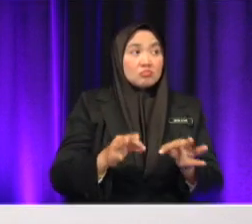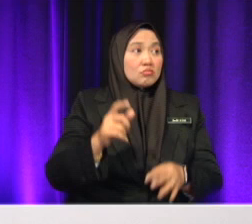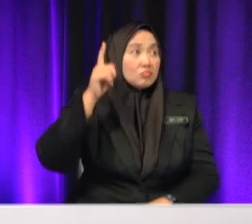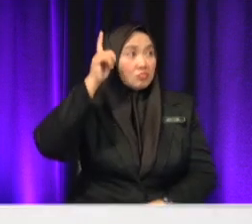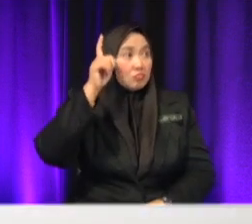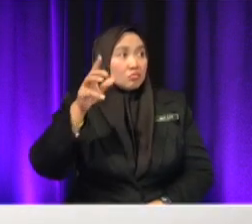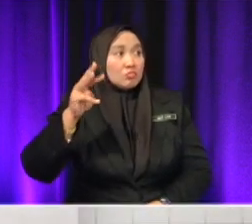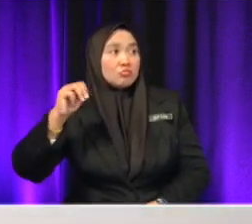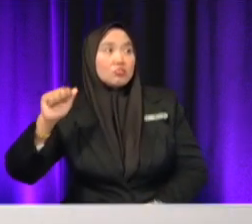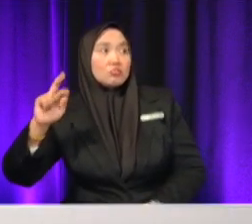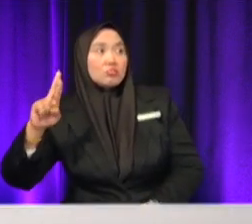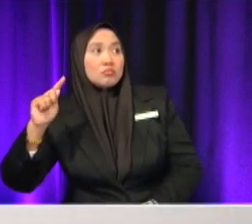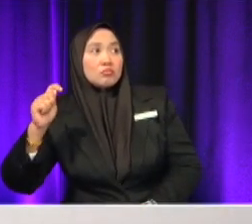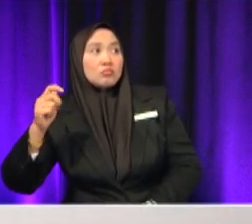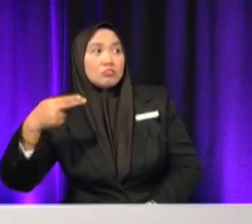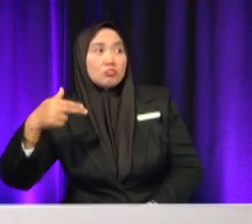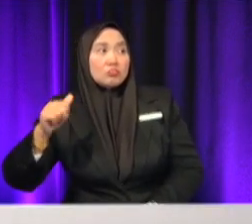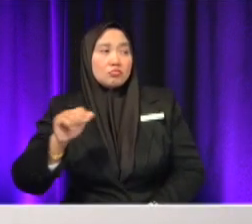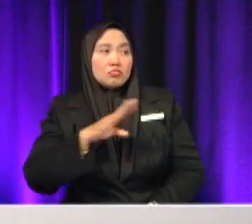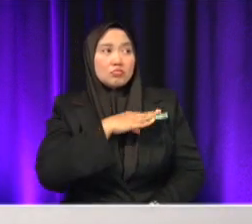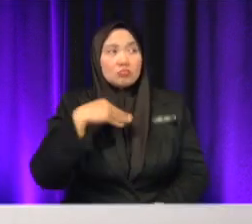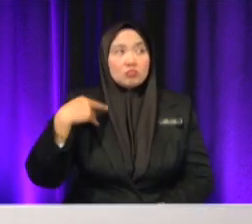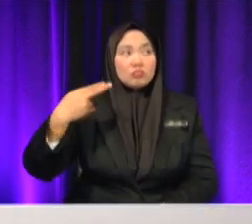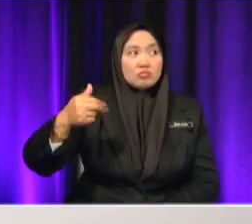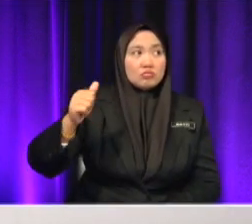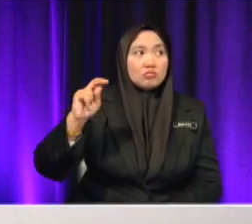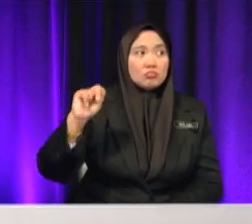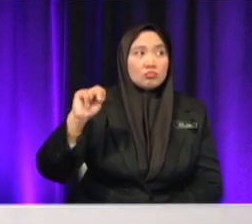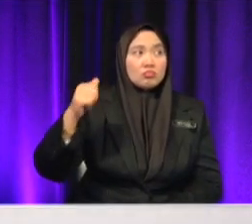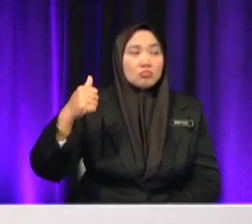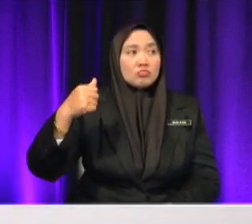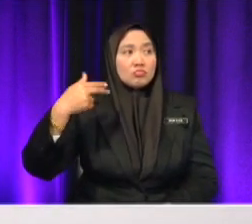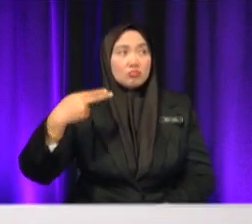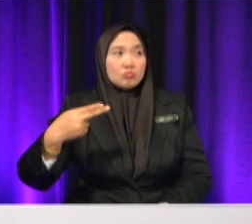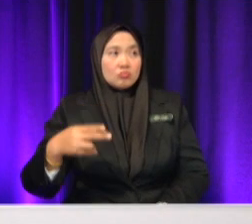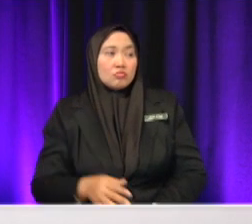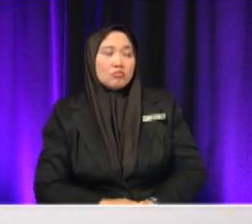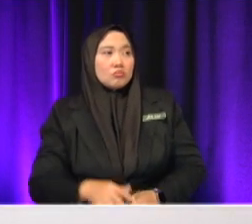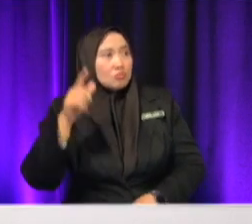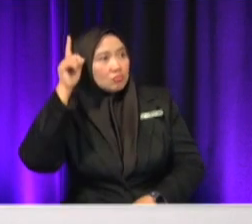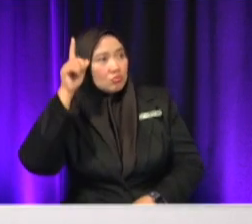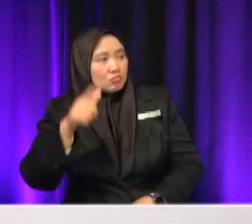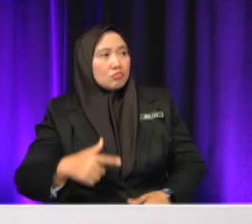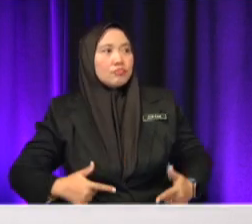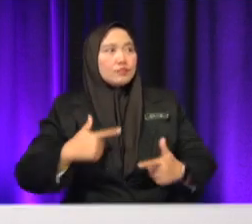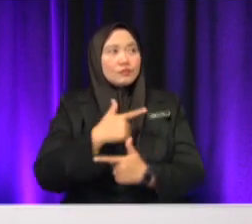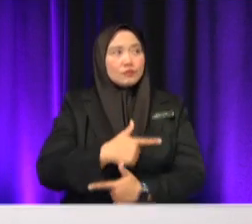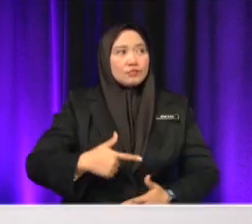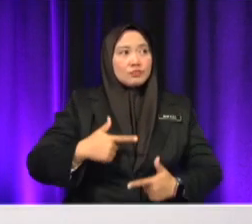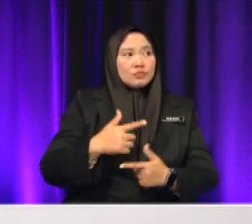Hannah deals with issues of hunger, so it leaves Janine and Ailina, yang deals